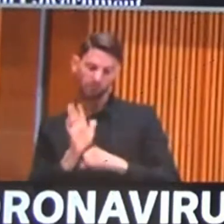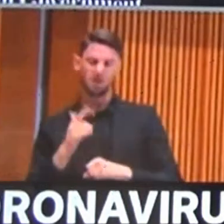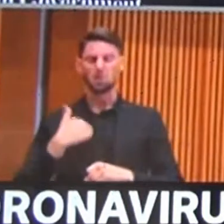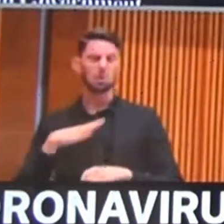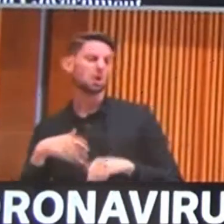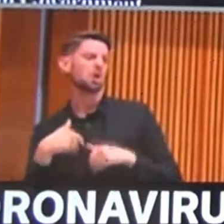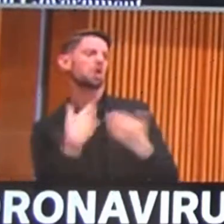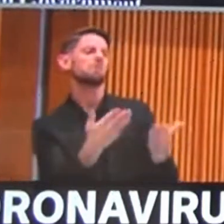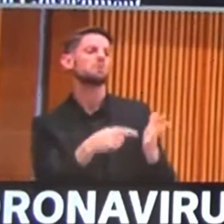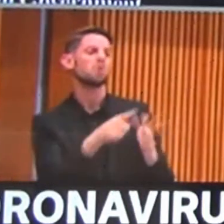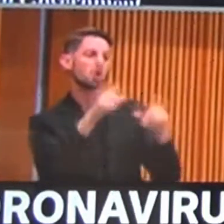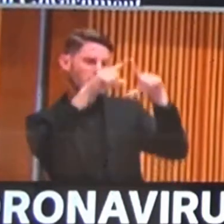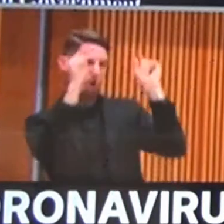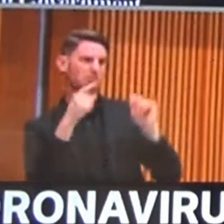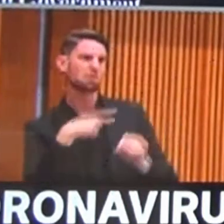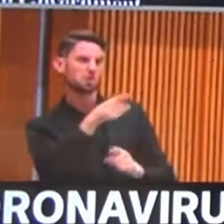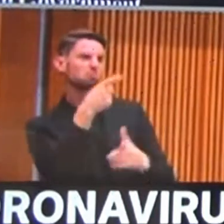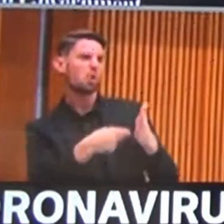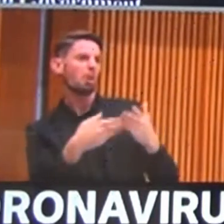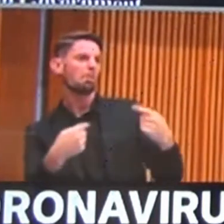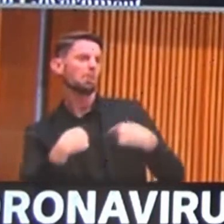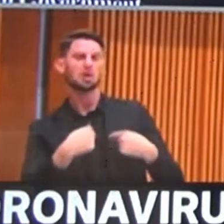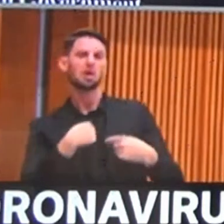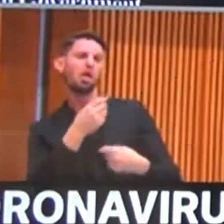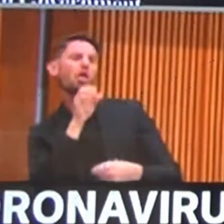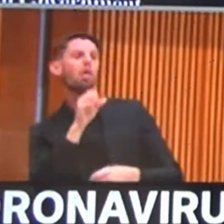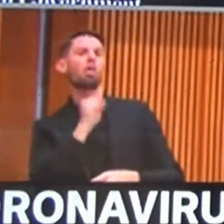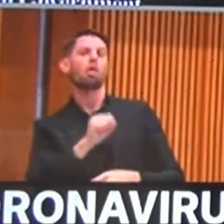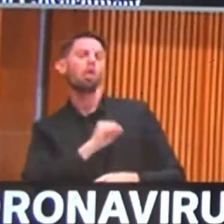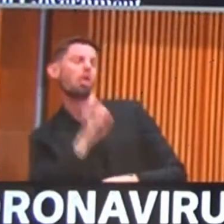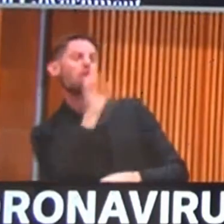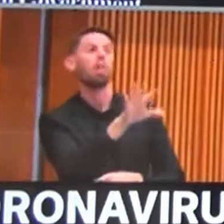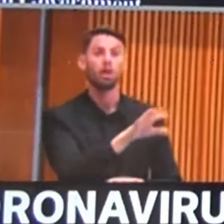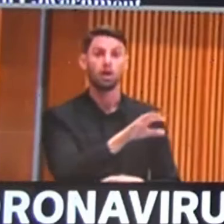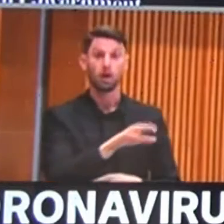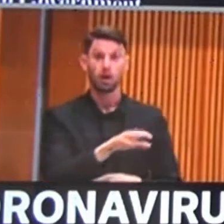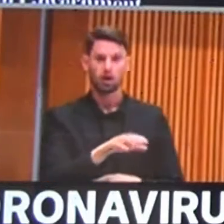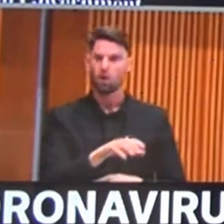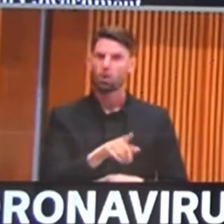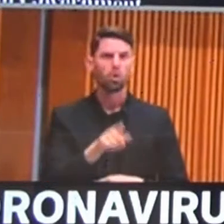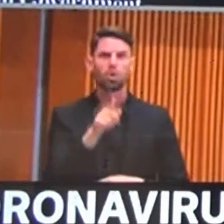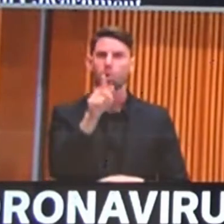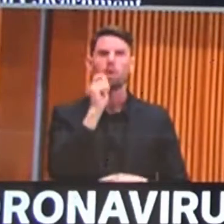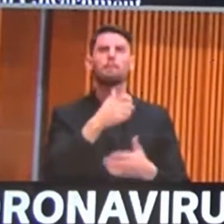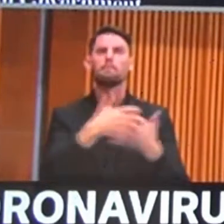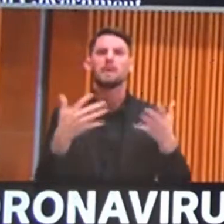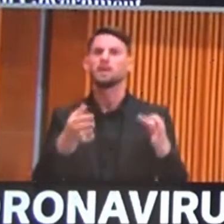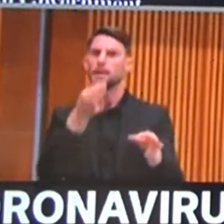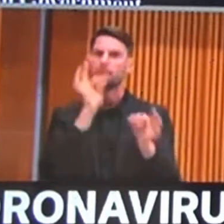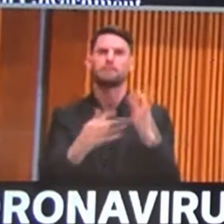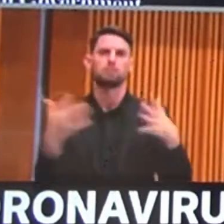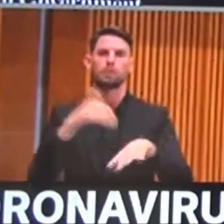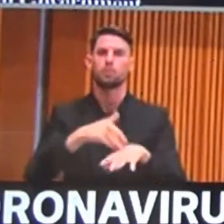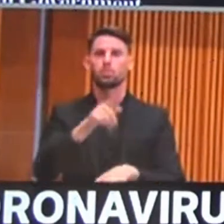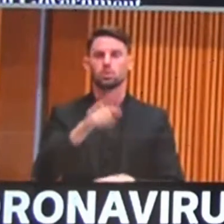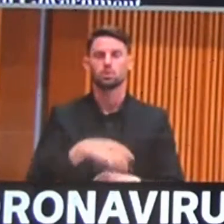were a deliberate transmission. In addition, those same state and territory criminal laws also make it an